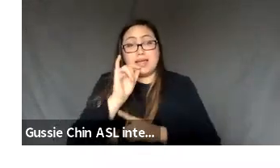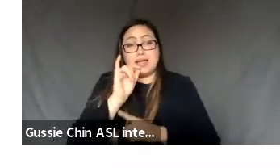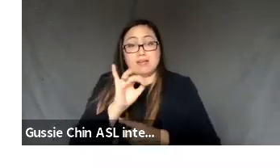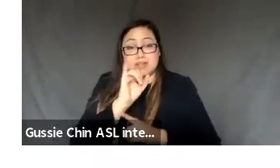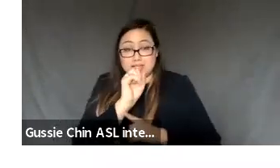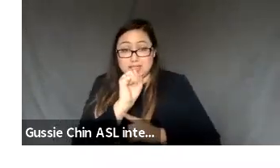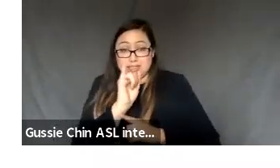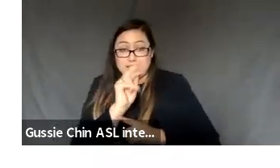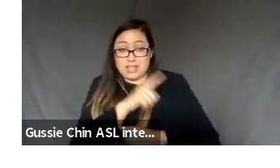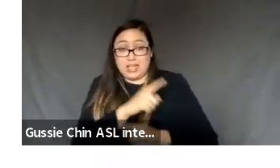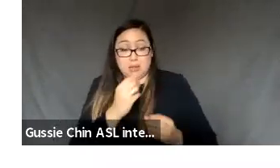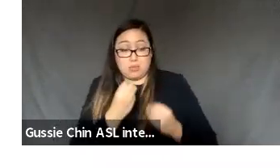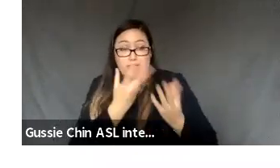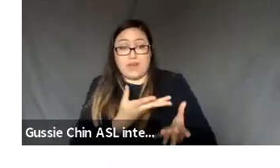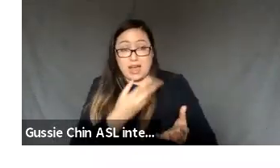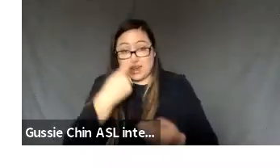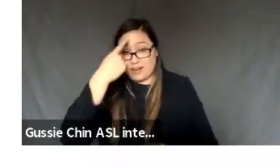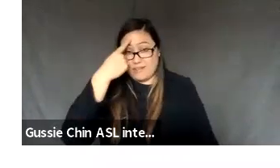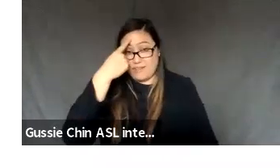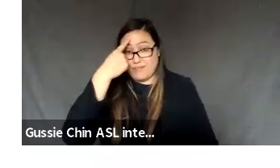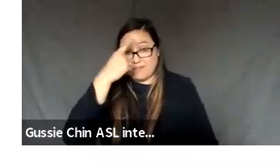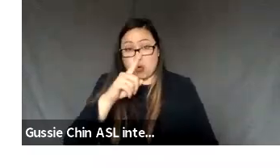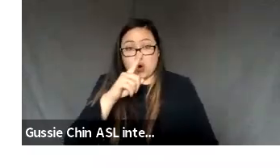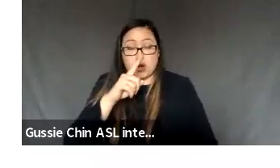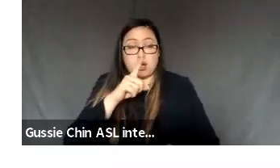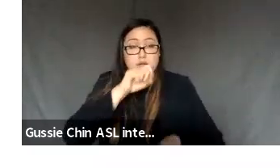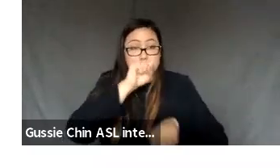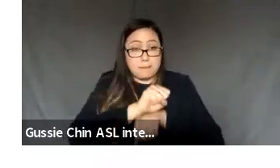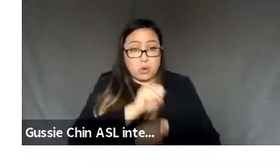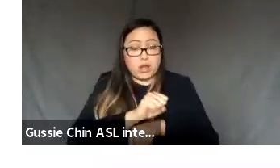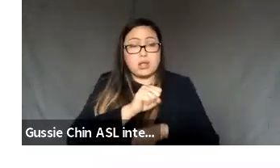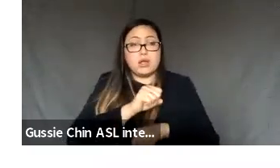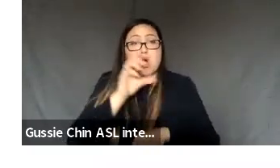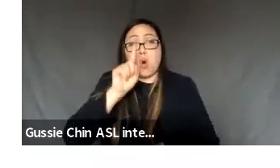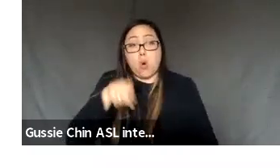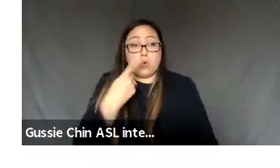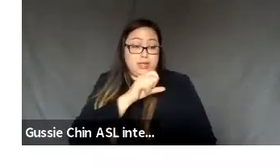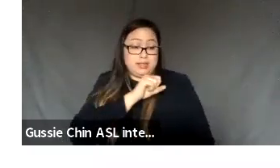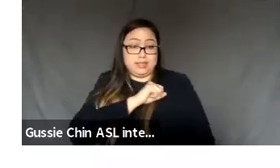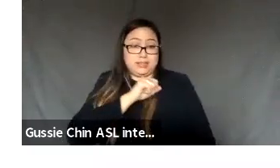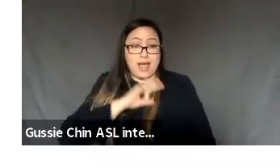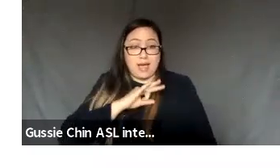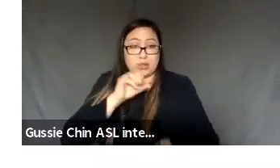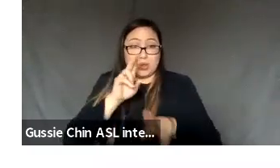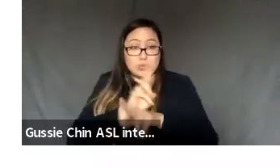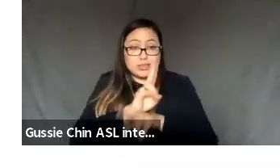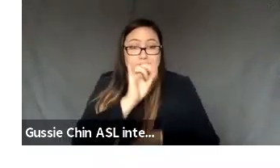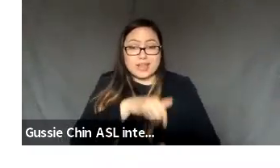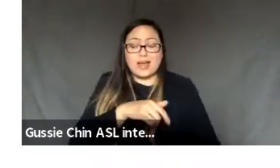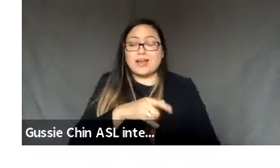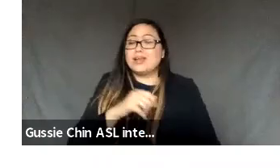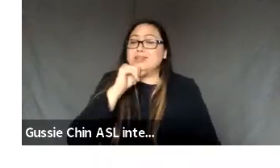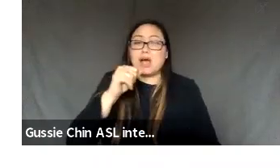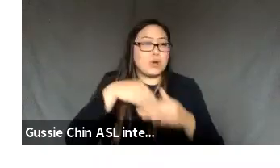provided is for staff, then it's a workstation and only staff is using it. It is not required to be